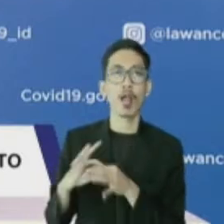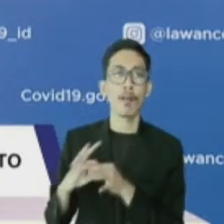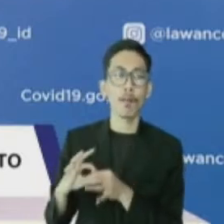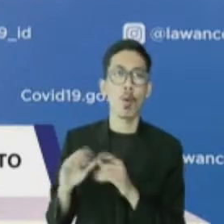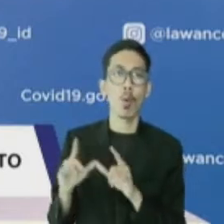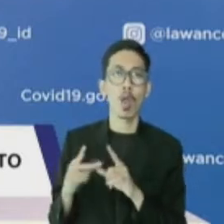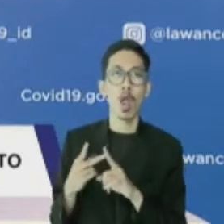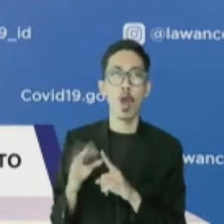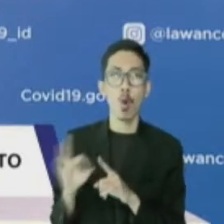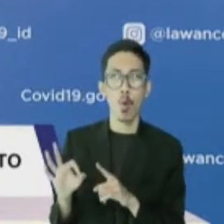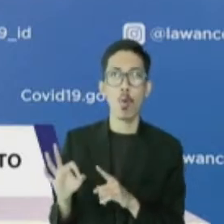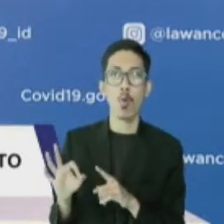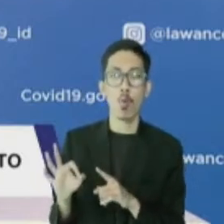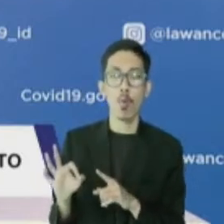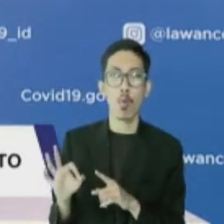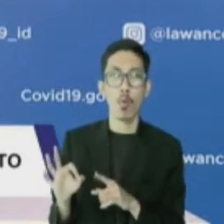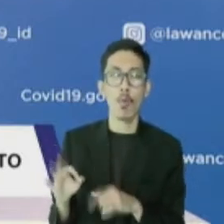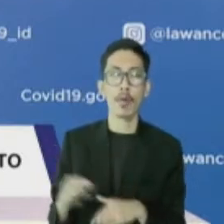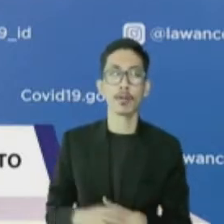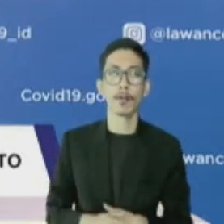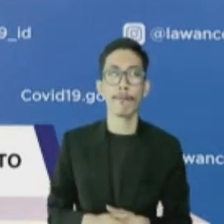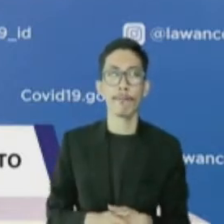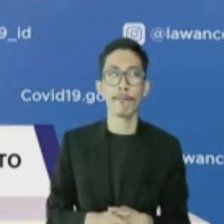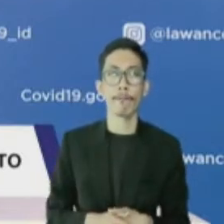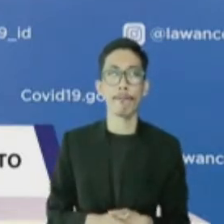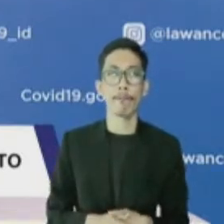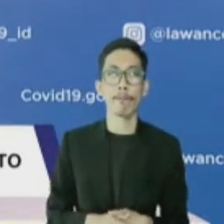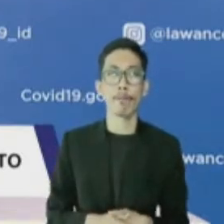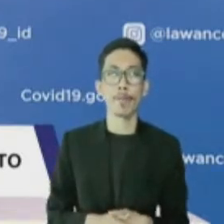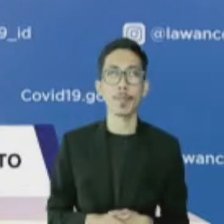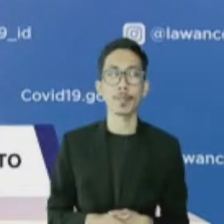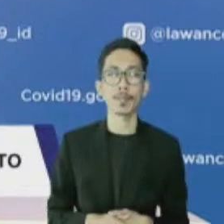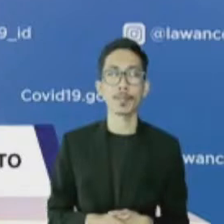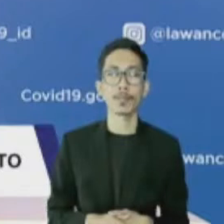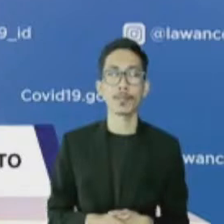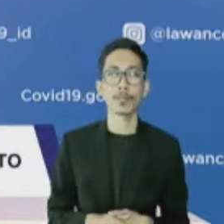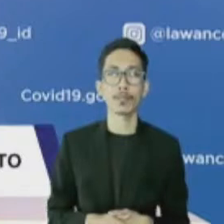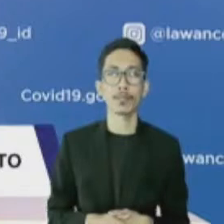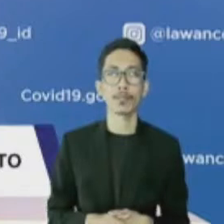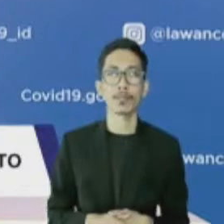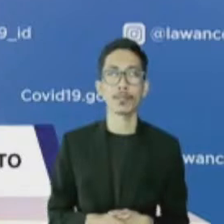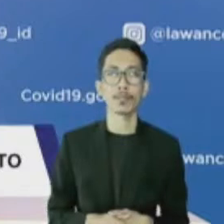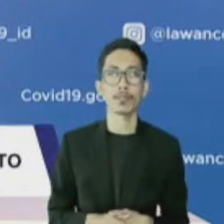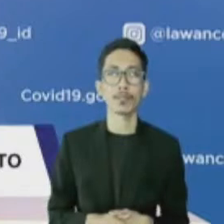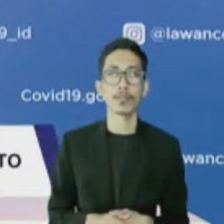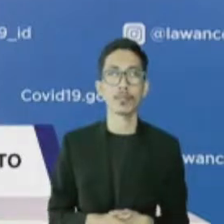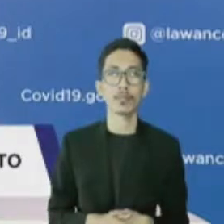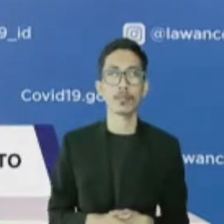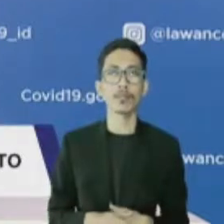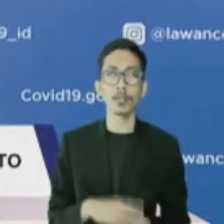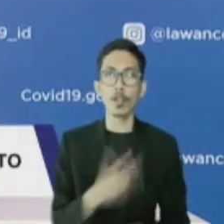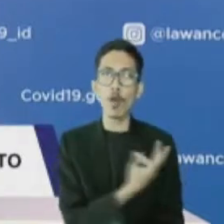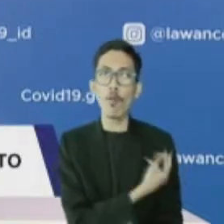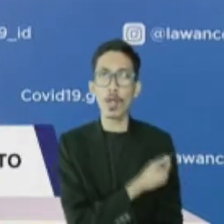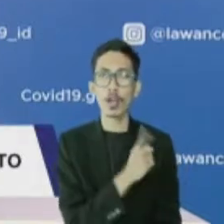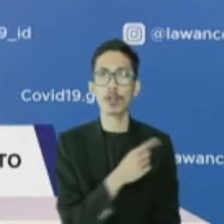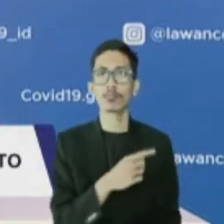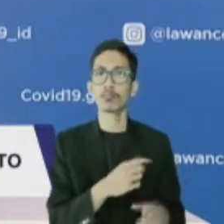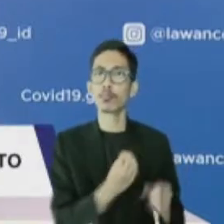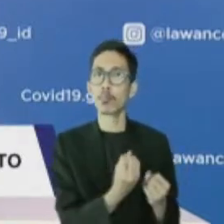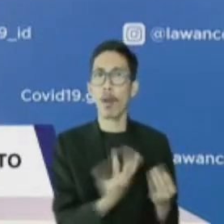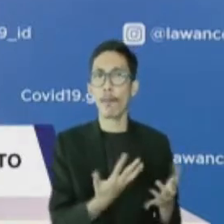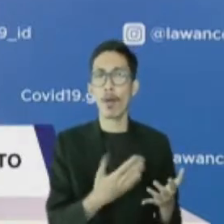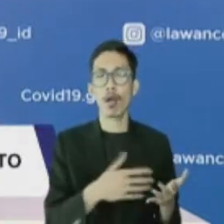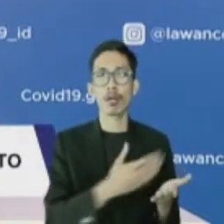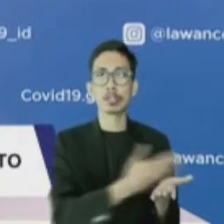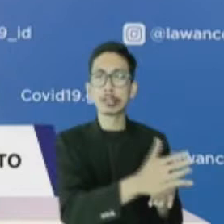of the vaccine seeds. And on the other hand, inactivated vaccines produced by Erlangga University and